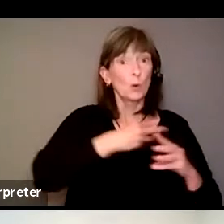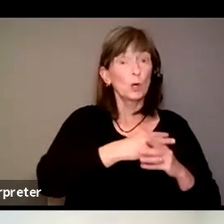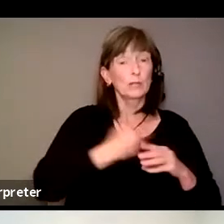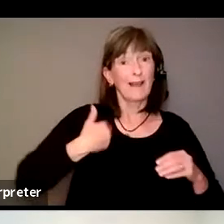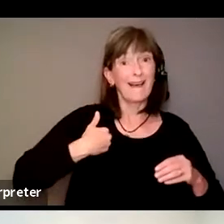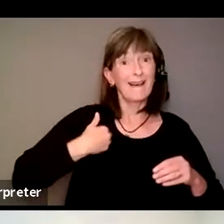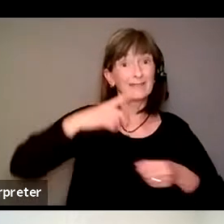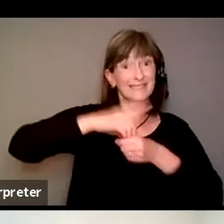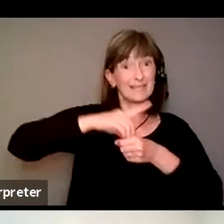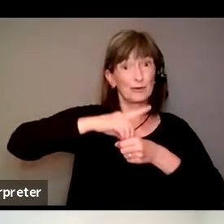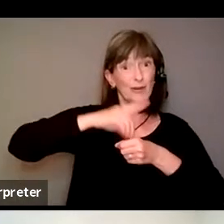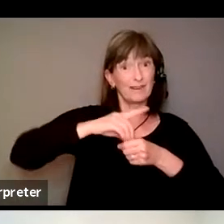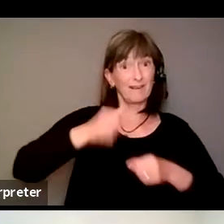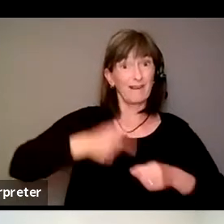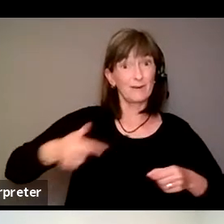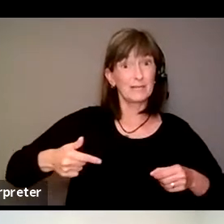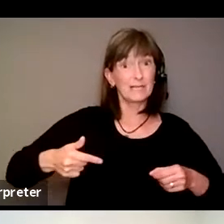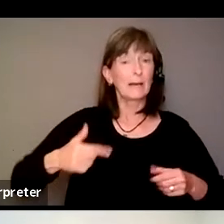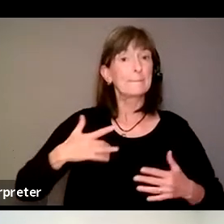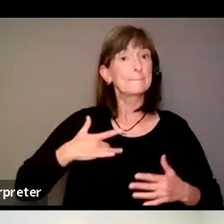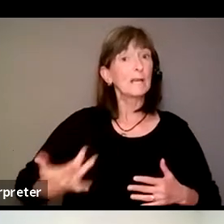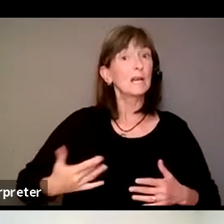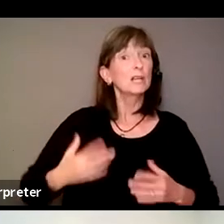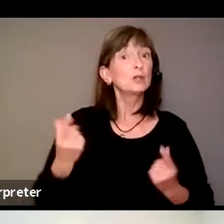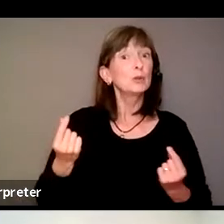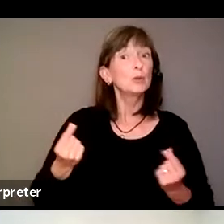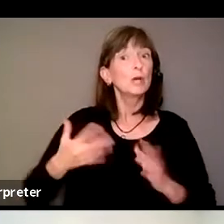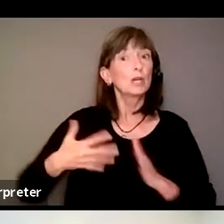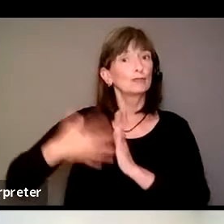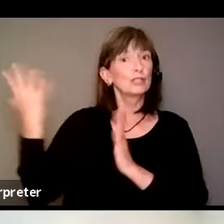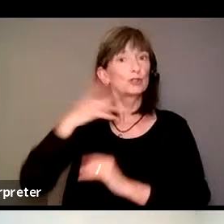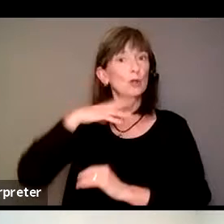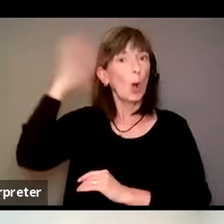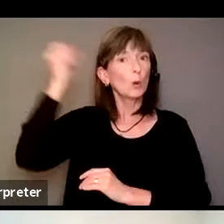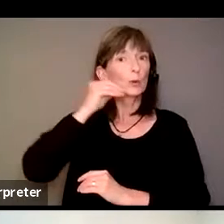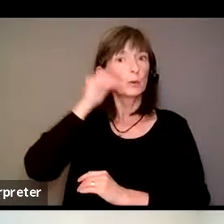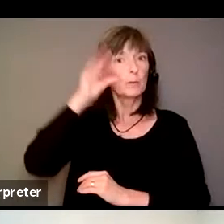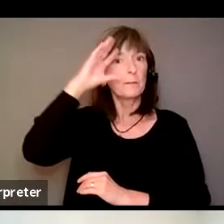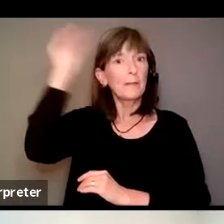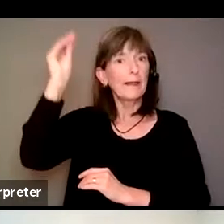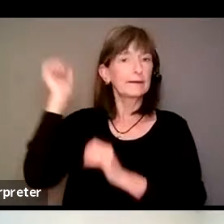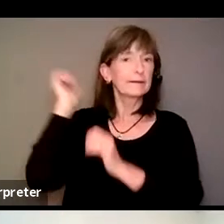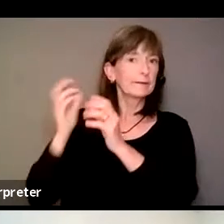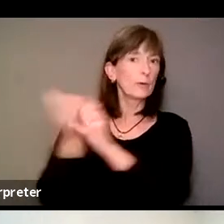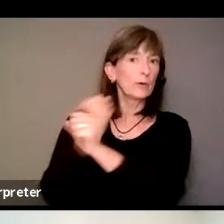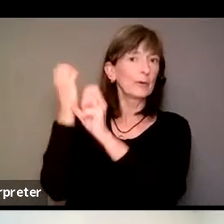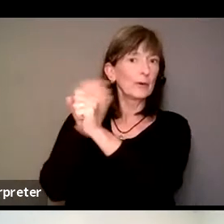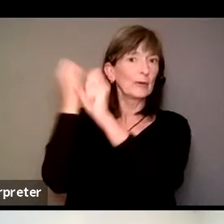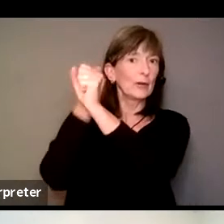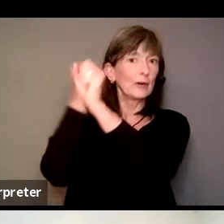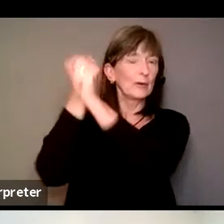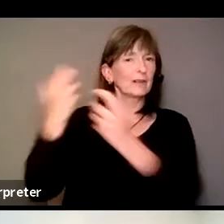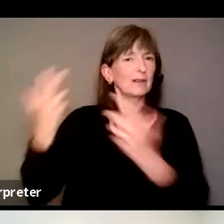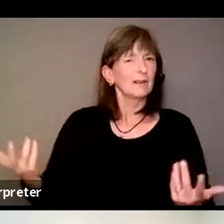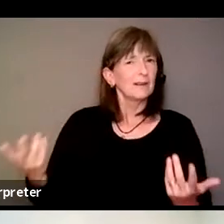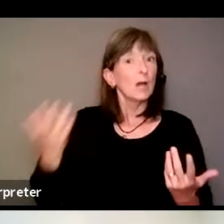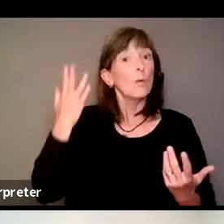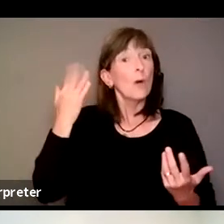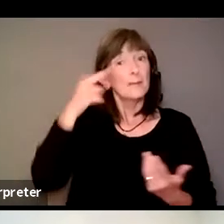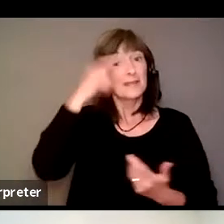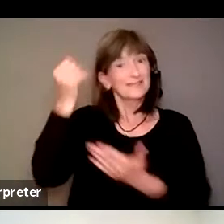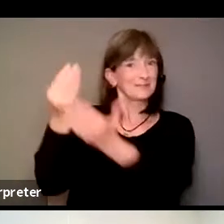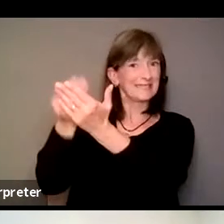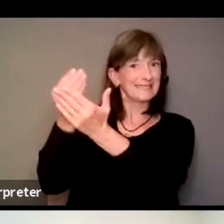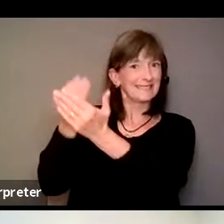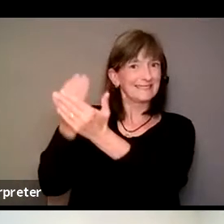governance, I mean, you typically see the rich older men, you know, who run and who get in and who are successful. And that can be a deterrent to